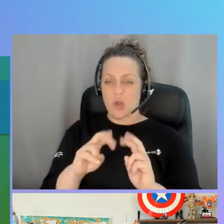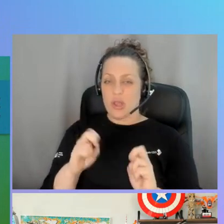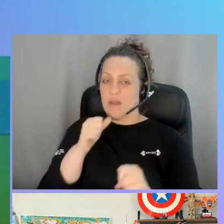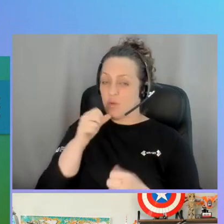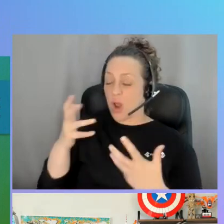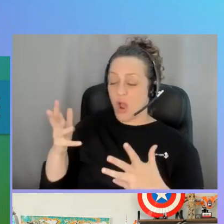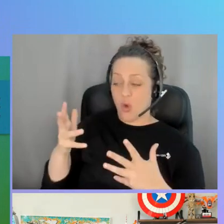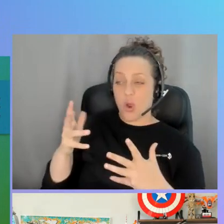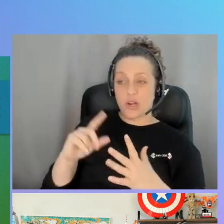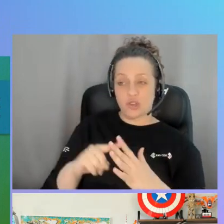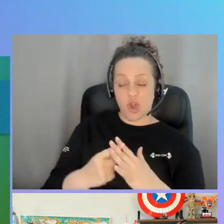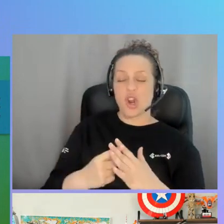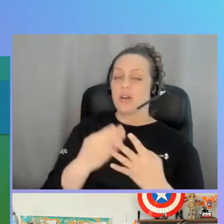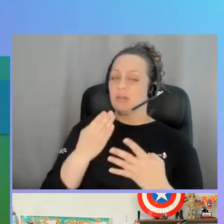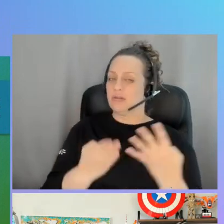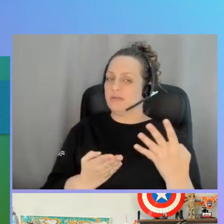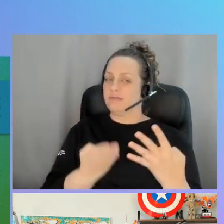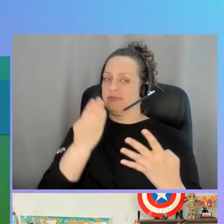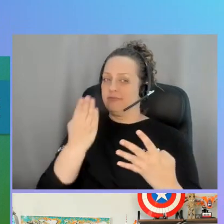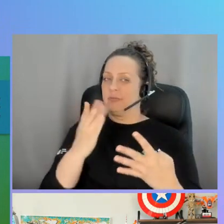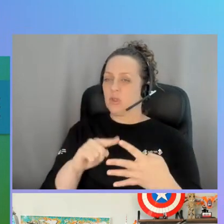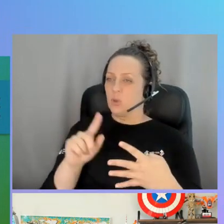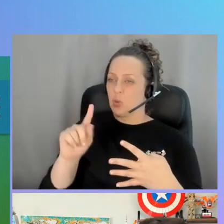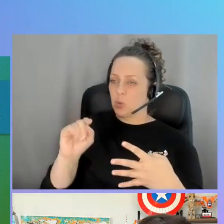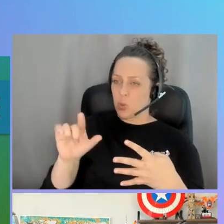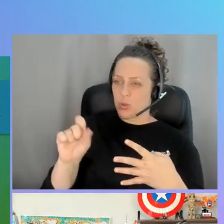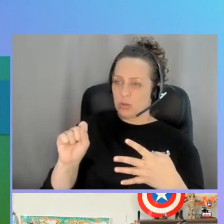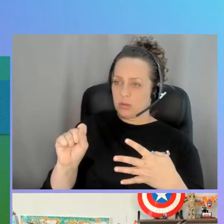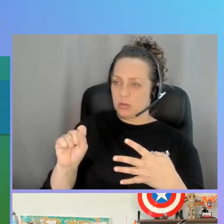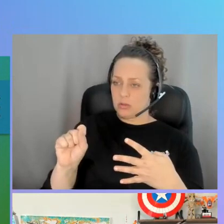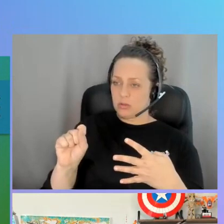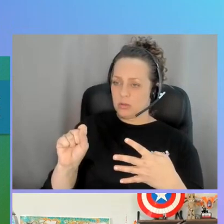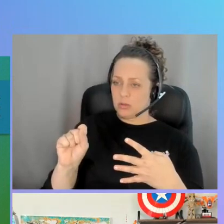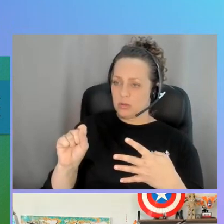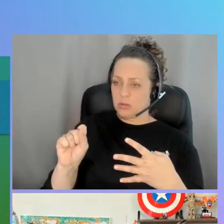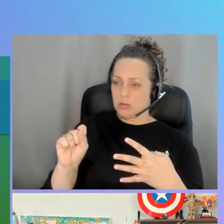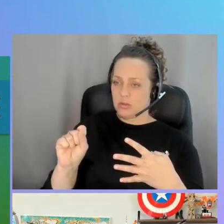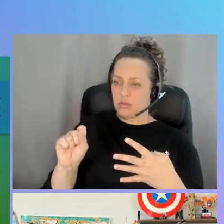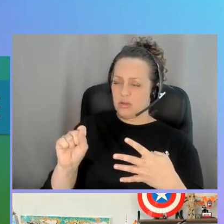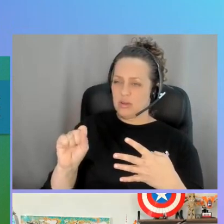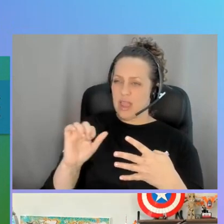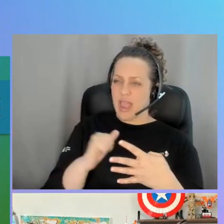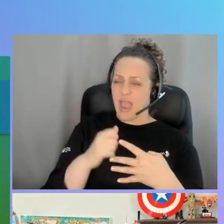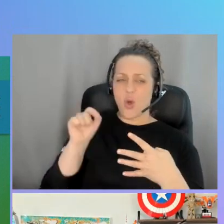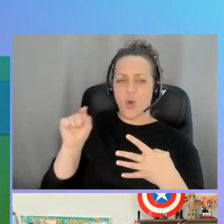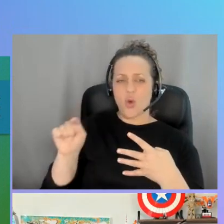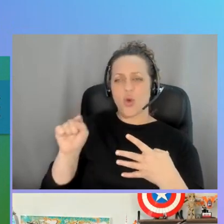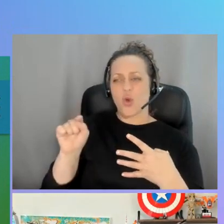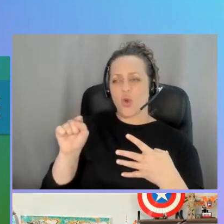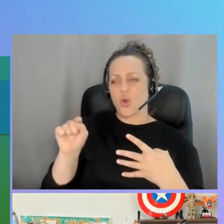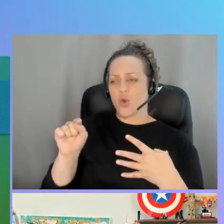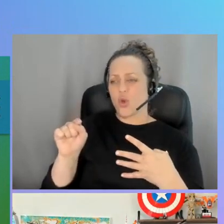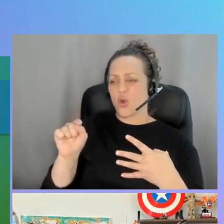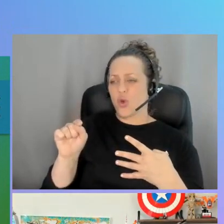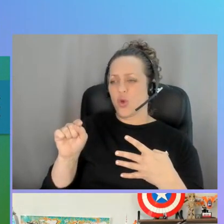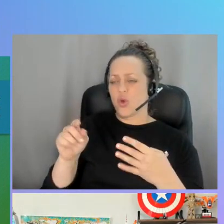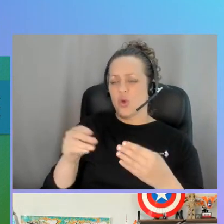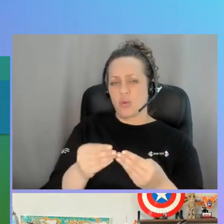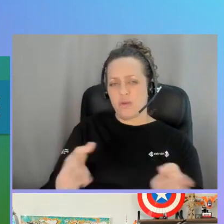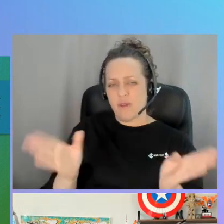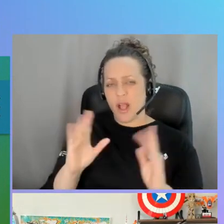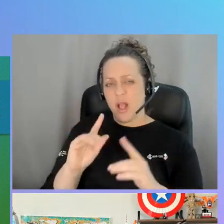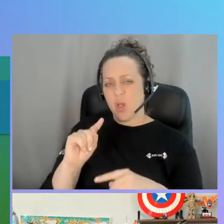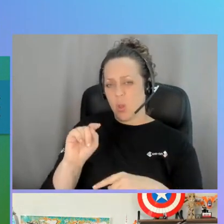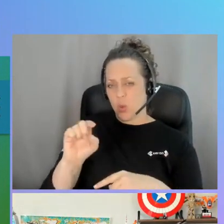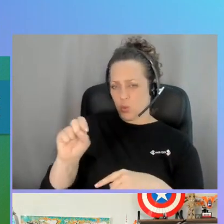already. For example, your tools, right? So how do you arm your organization with the tools